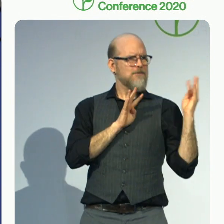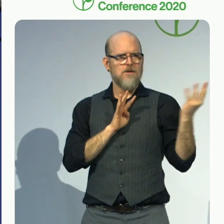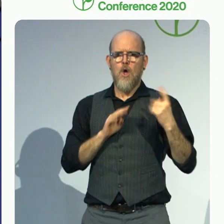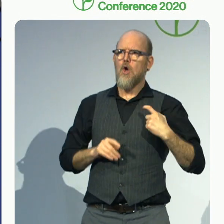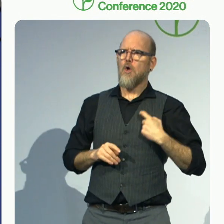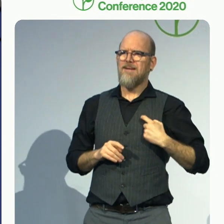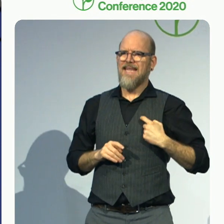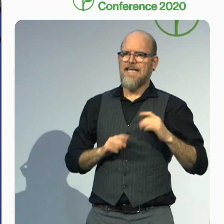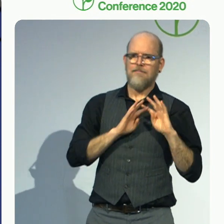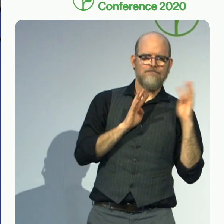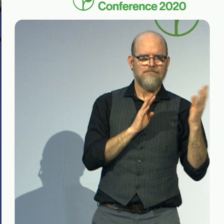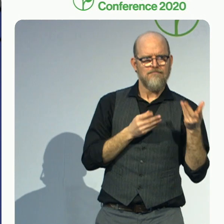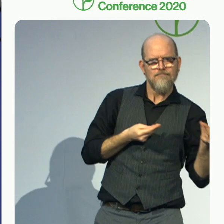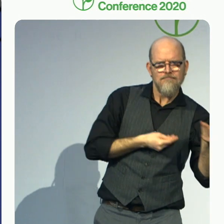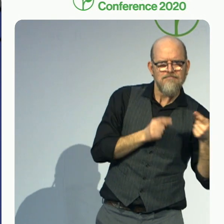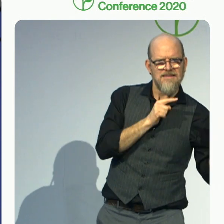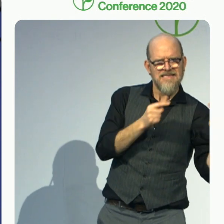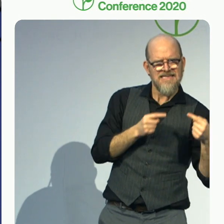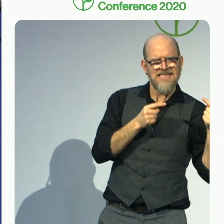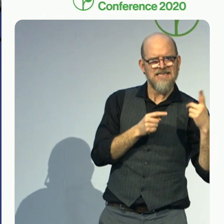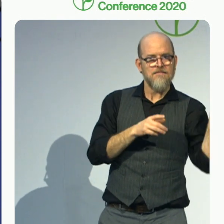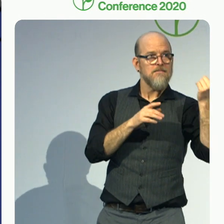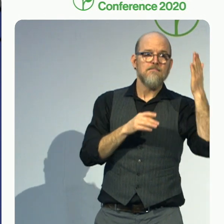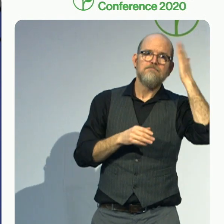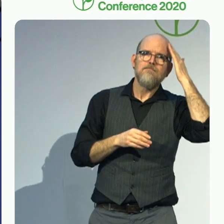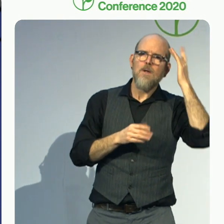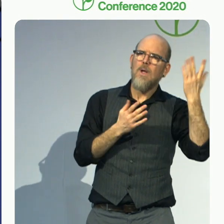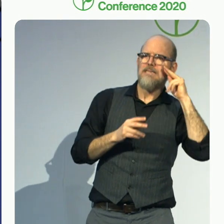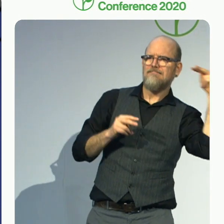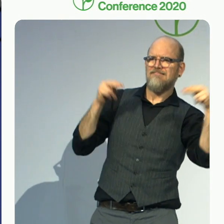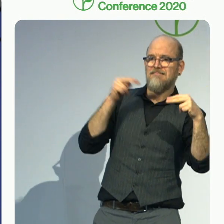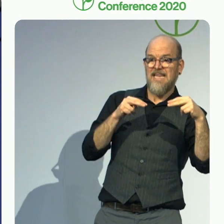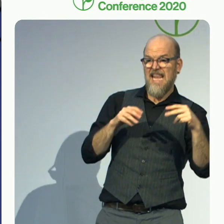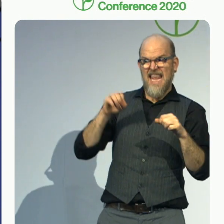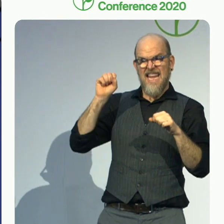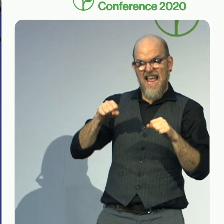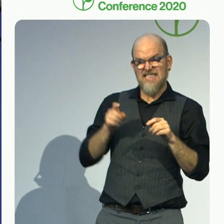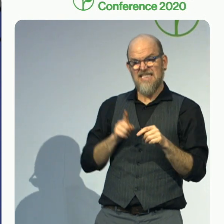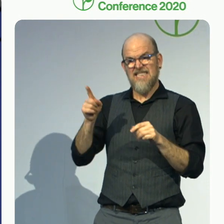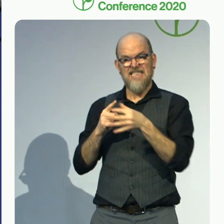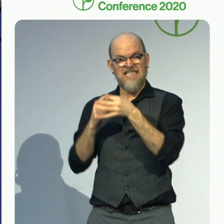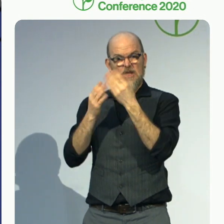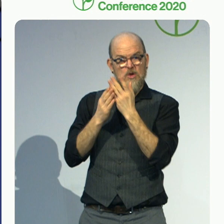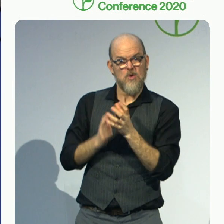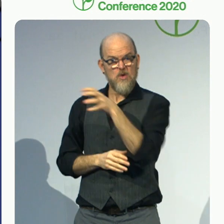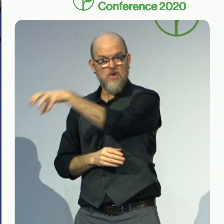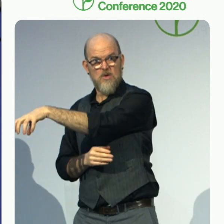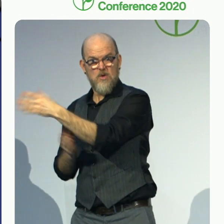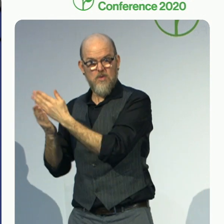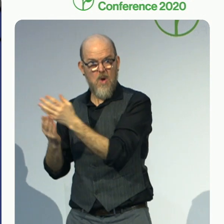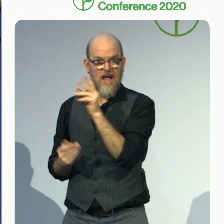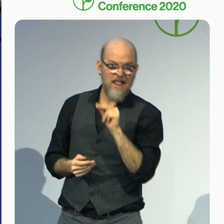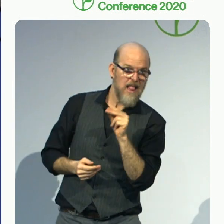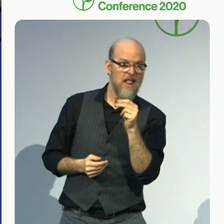special schools should be put forward as an alternative or not. And in the end, the consensus was that they should not, that inclusive